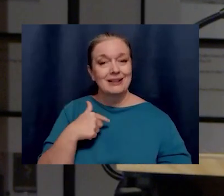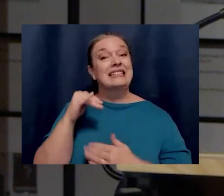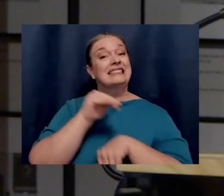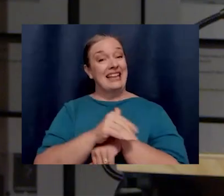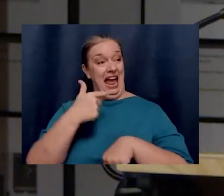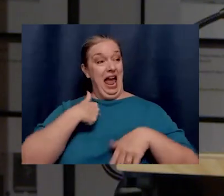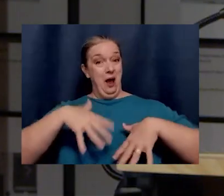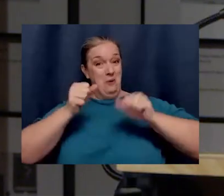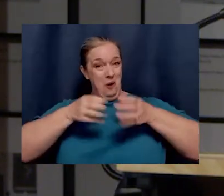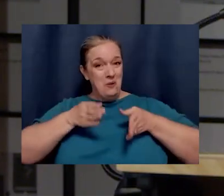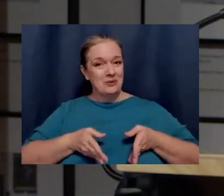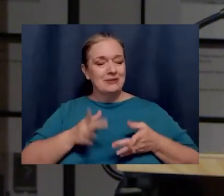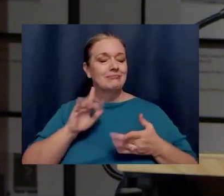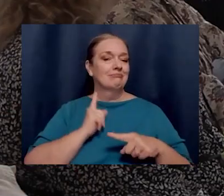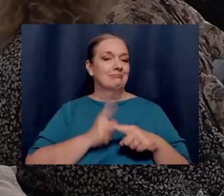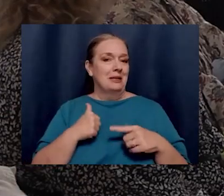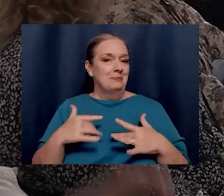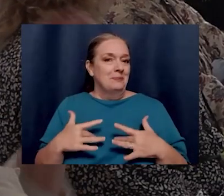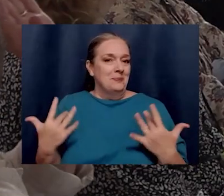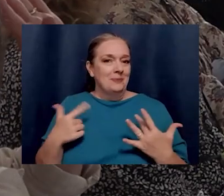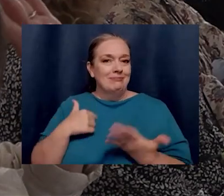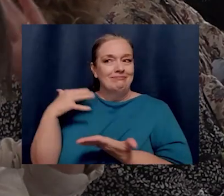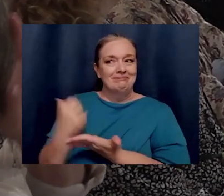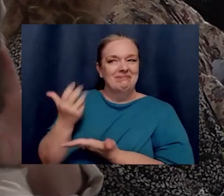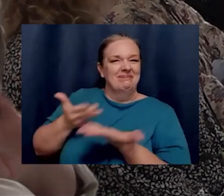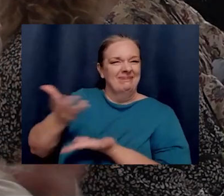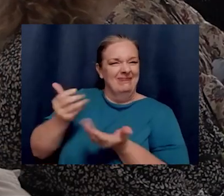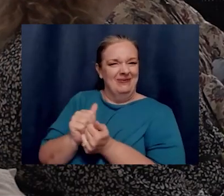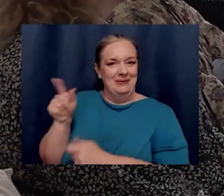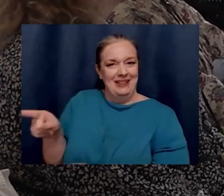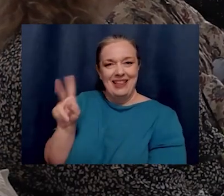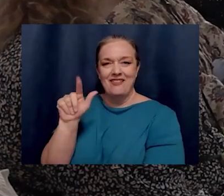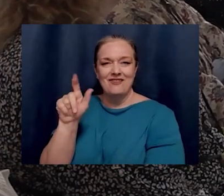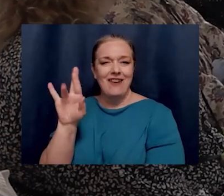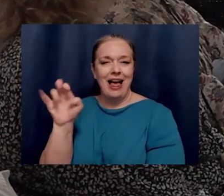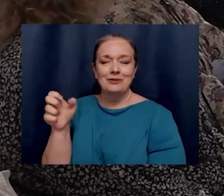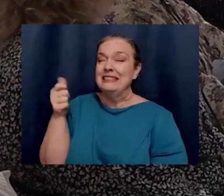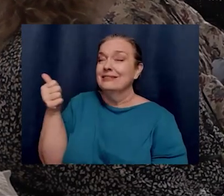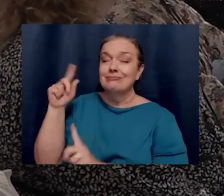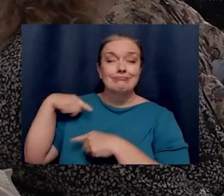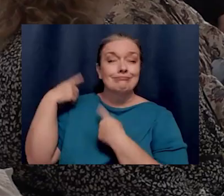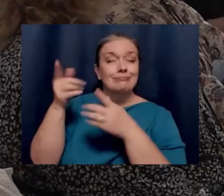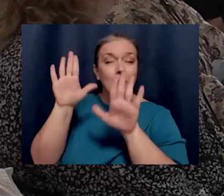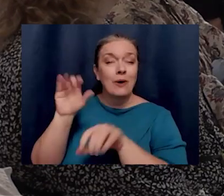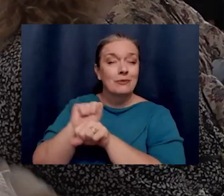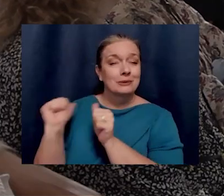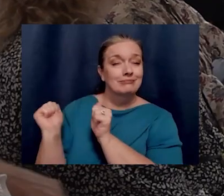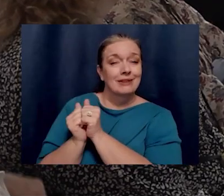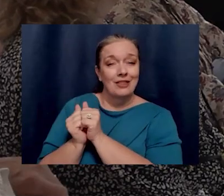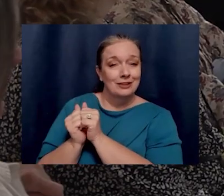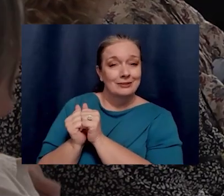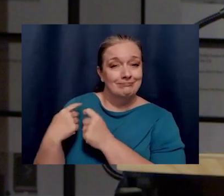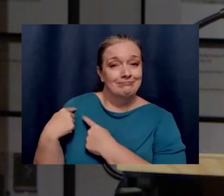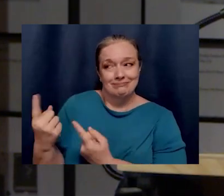tonight for this event, but reuniting with Valerie, who has been a really wonderful collaborator and mentor to me on